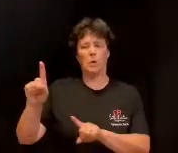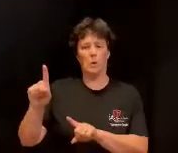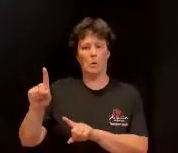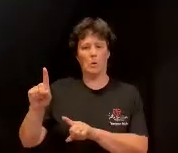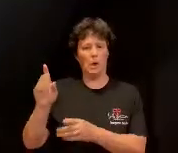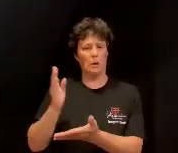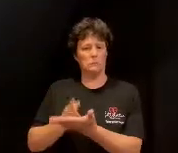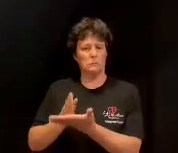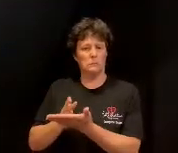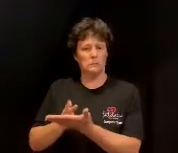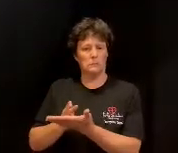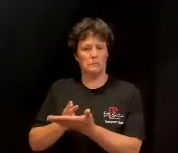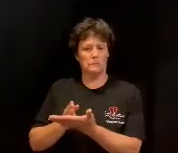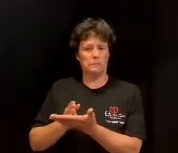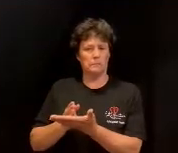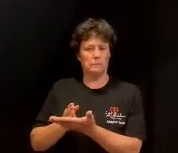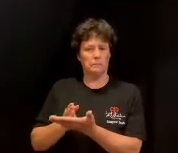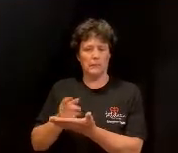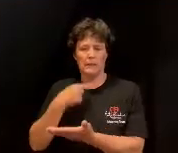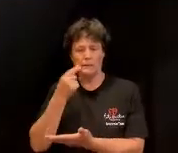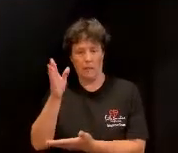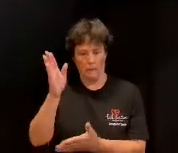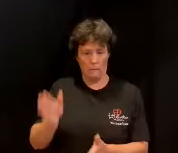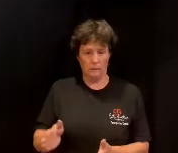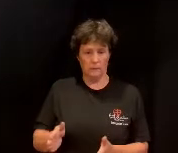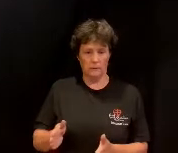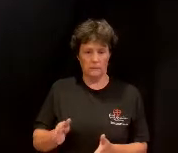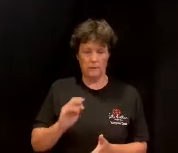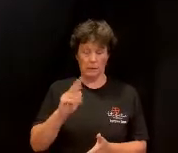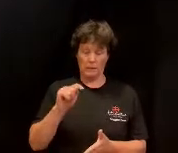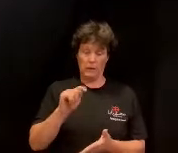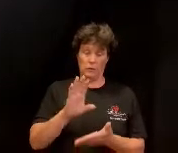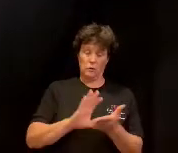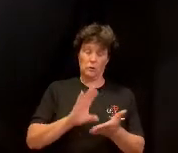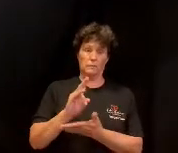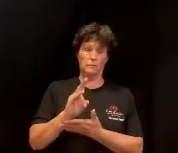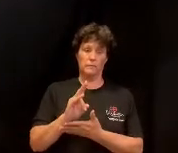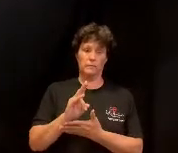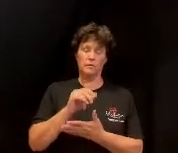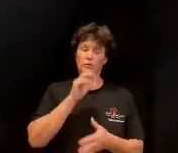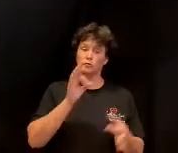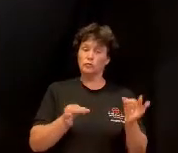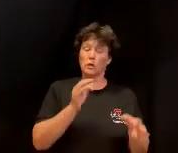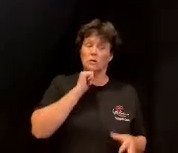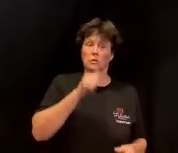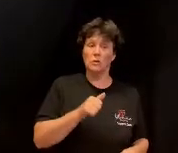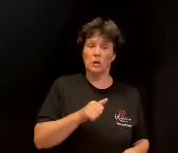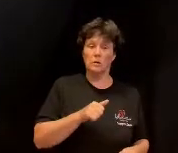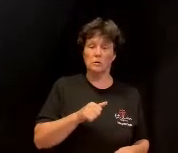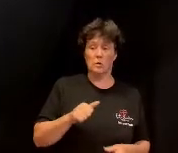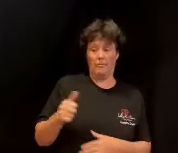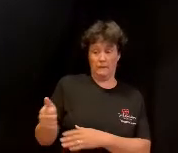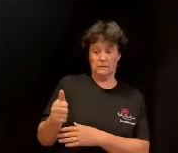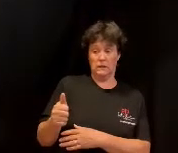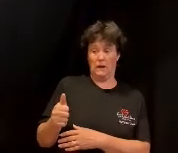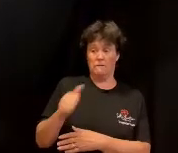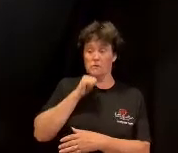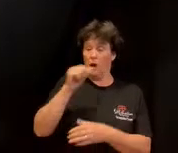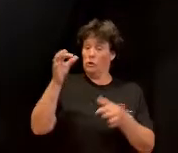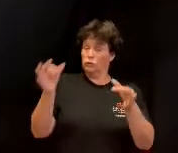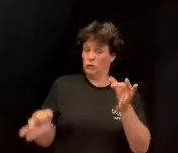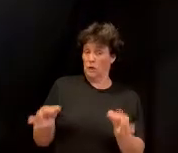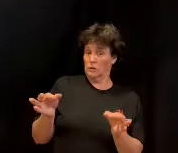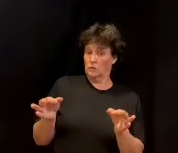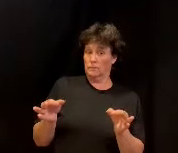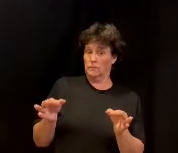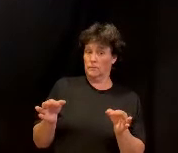So, Jesus says this in Matthew chapter 7, judge not that you be not judged. Verse 2,